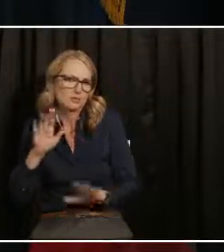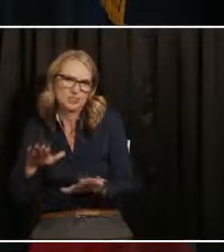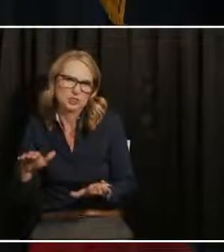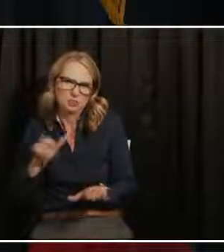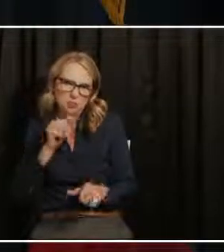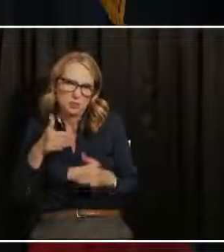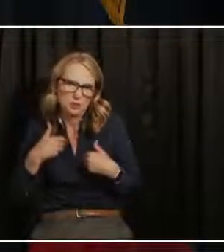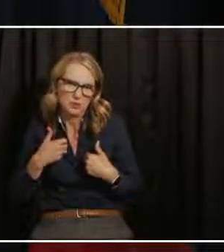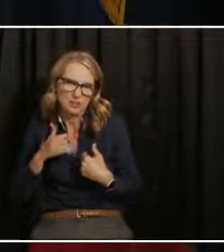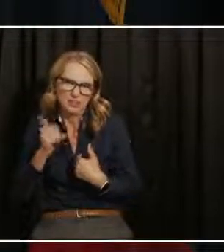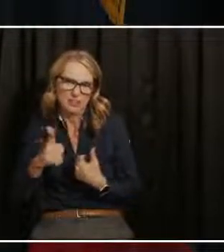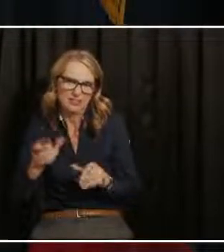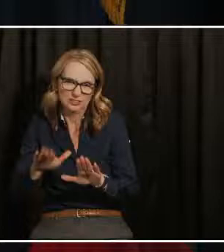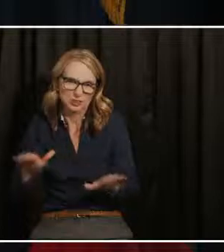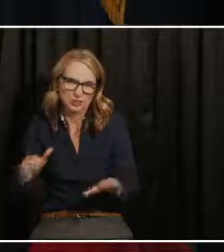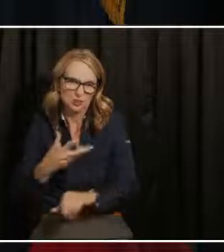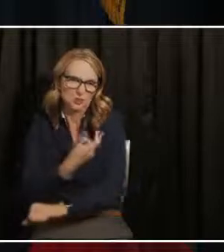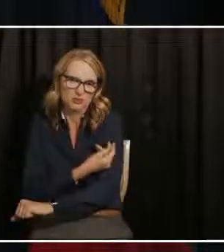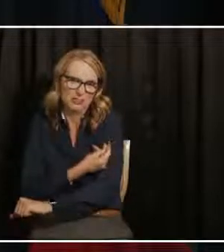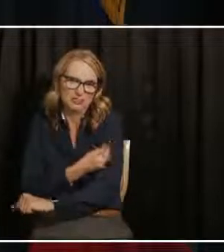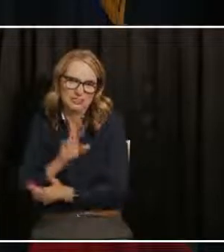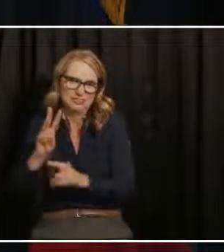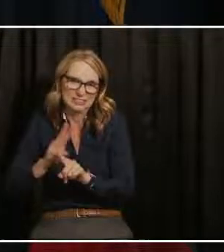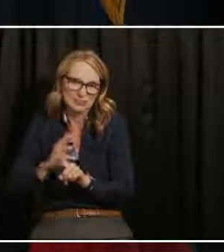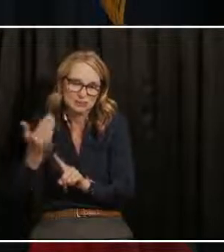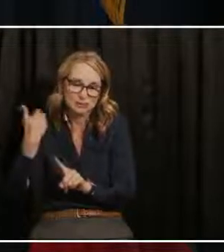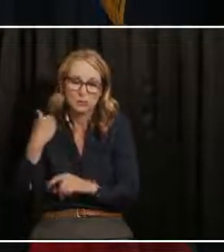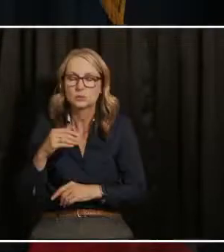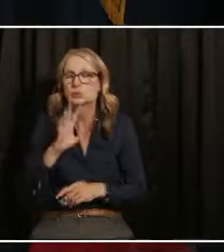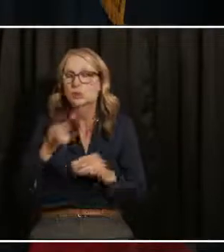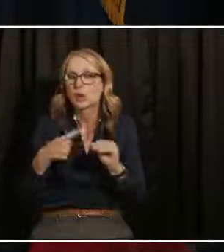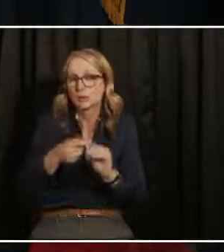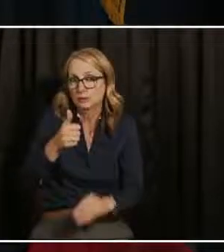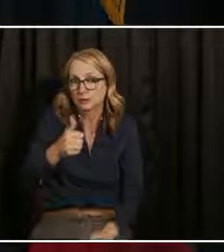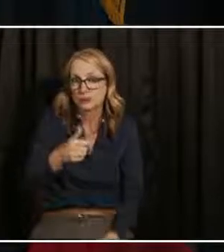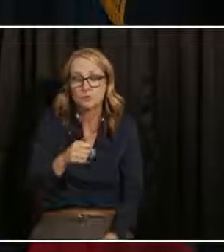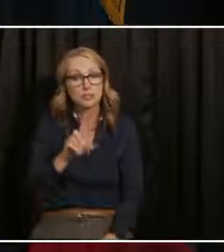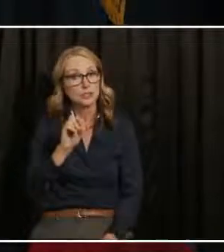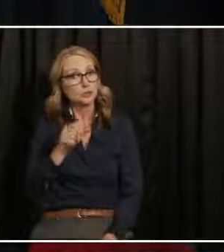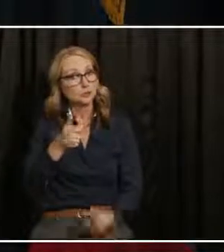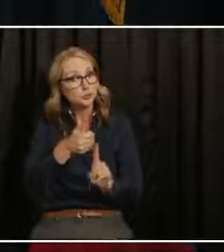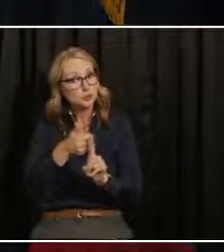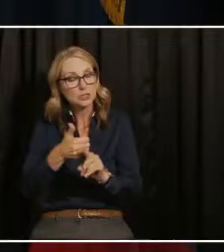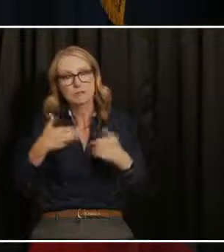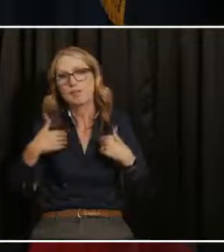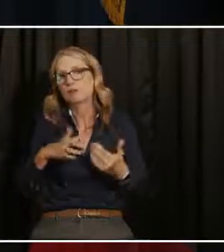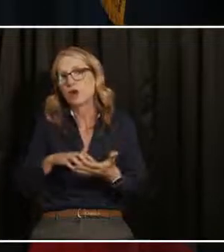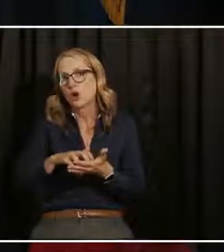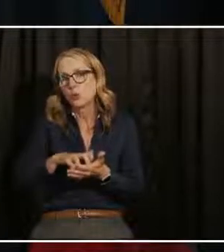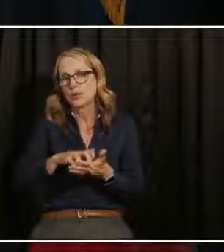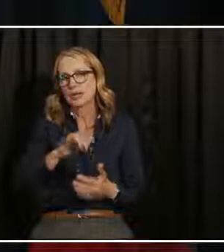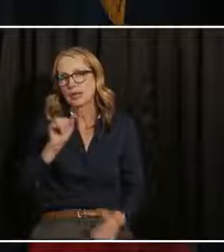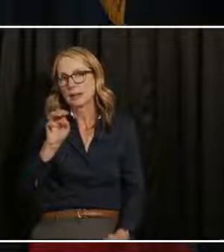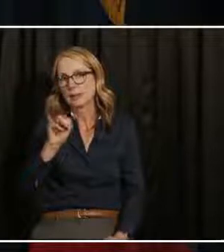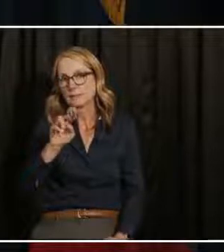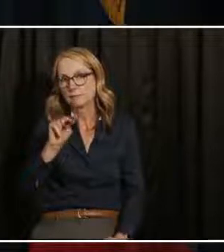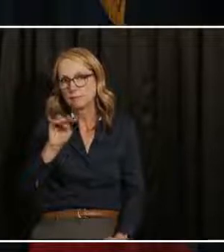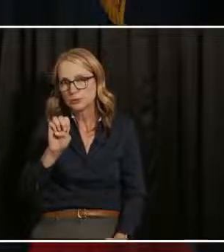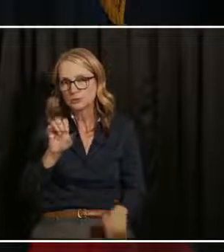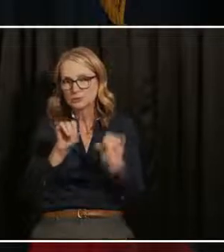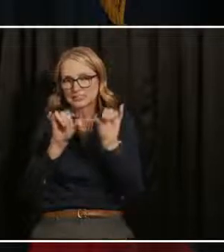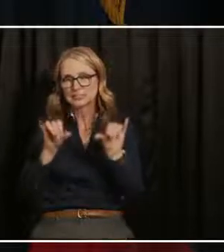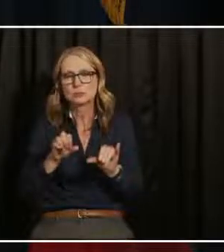children who got it 6 months ago. That was much more recent. So in this case, do you have a weakened immune system or have a solid organ transplant?